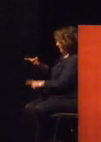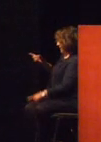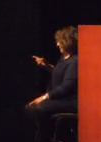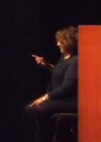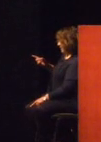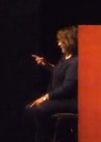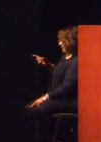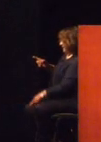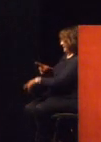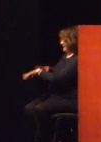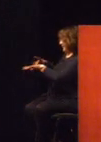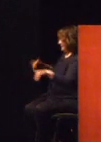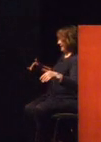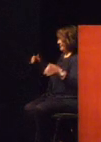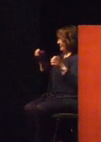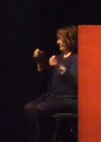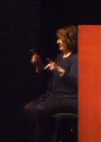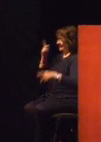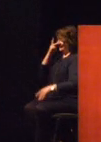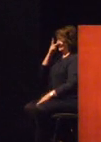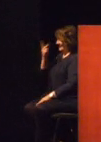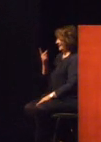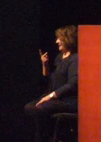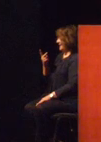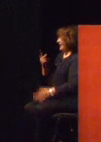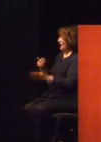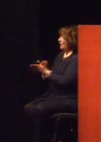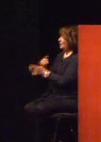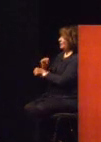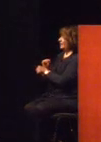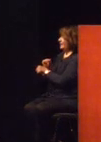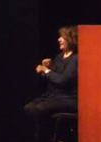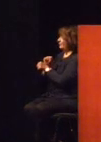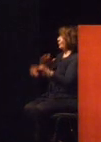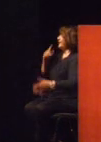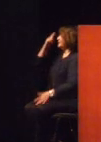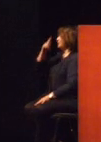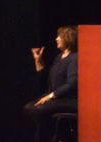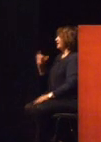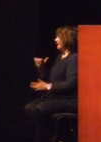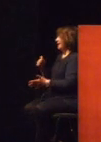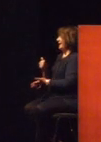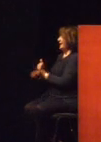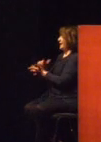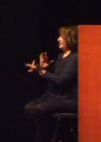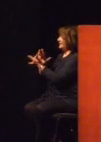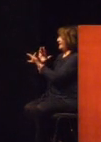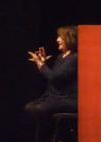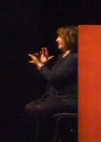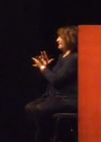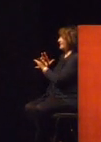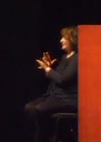as well as getting an opportunity to see what our new employees look like. Helps to connect us. So